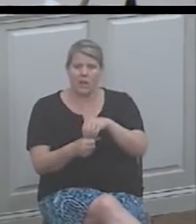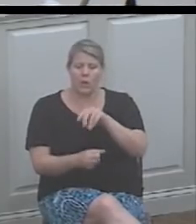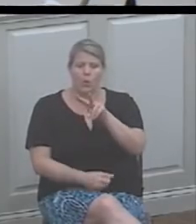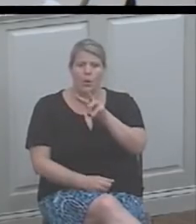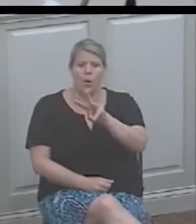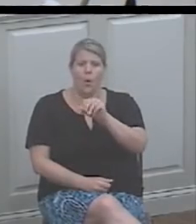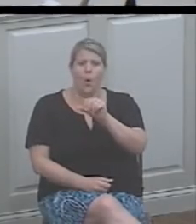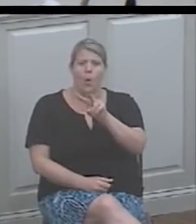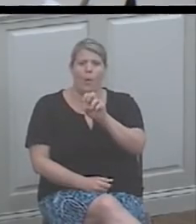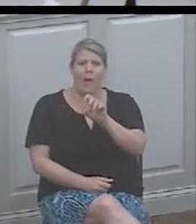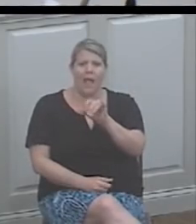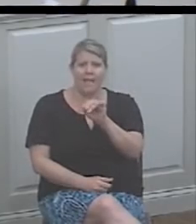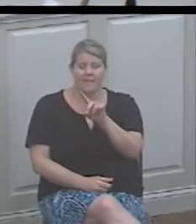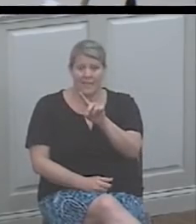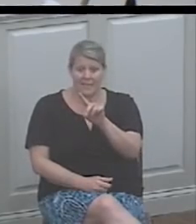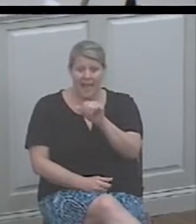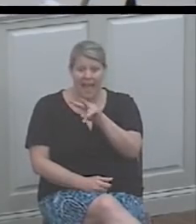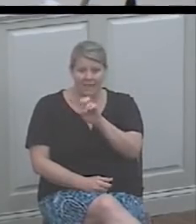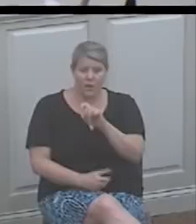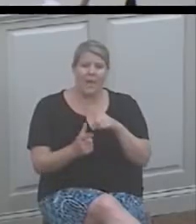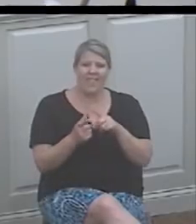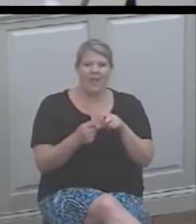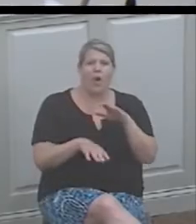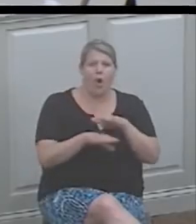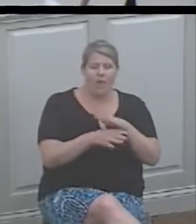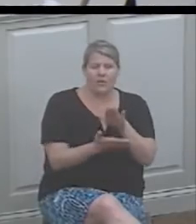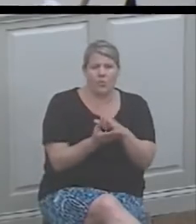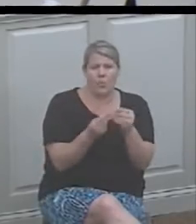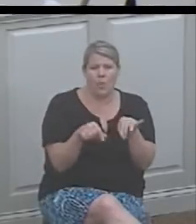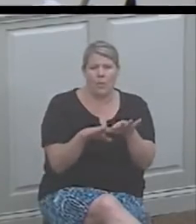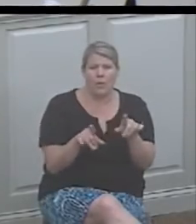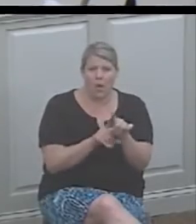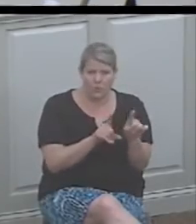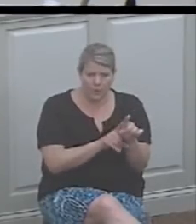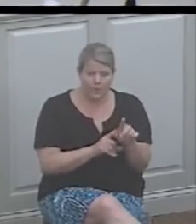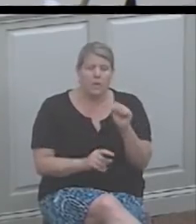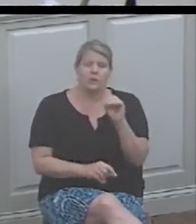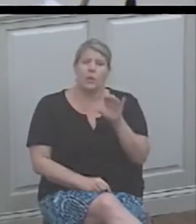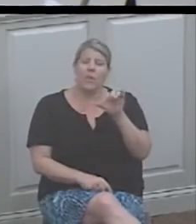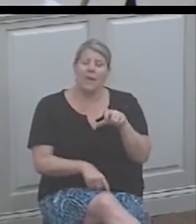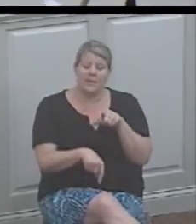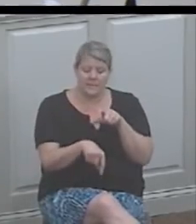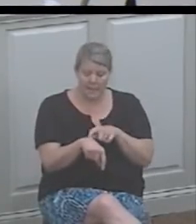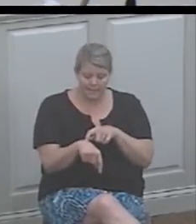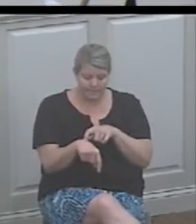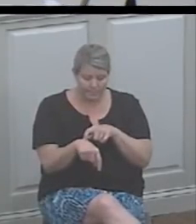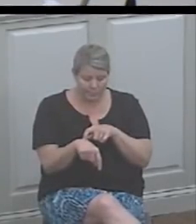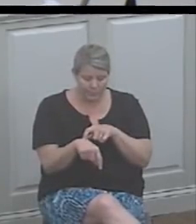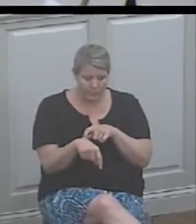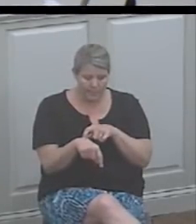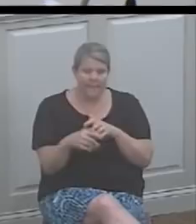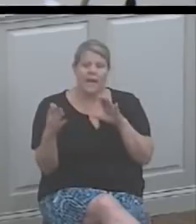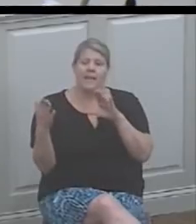and on the Mary G. Hogsett School property. So at that time, the city